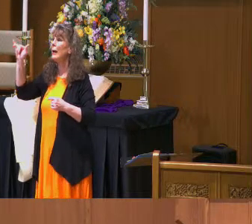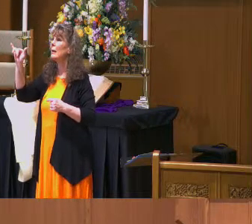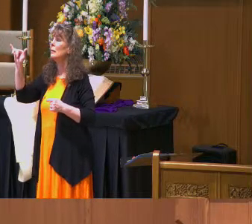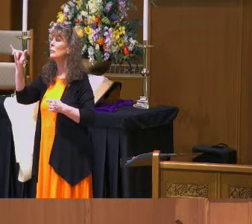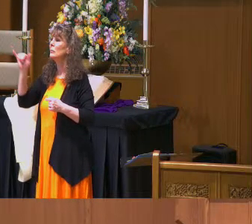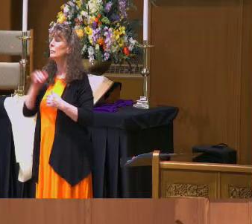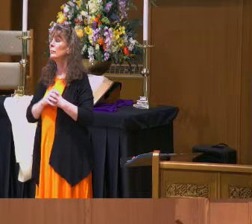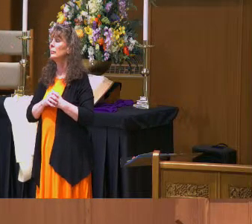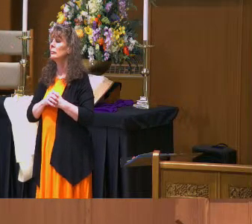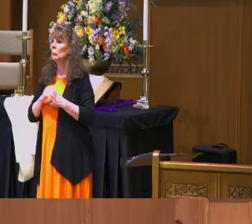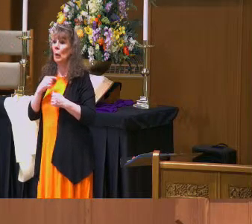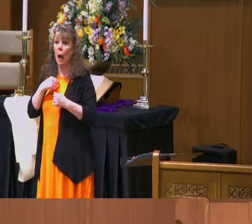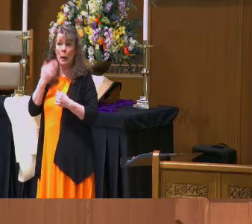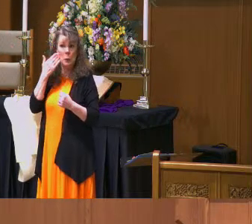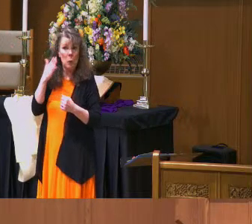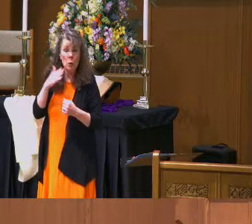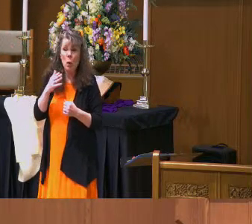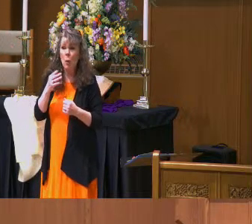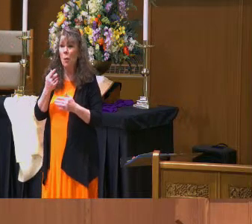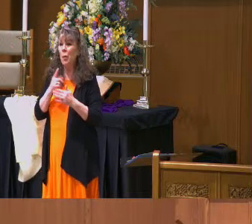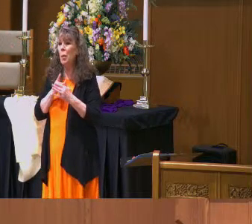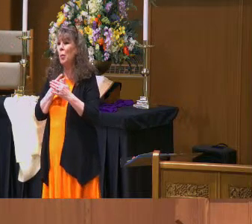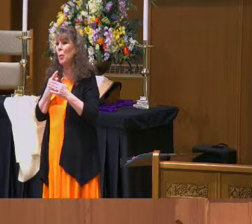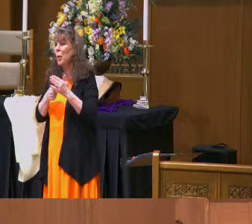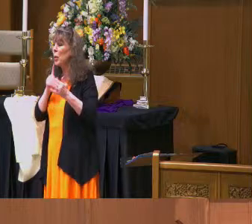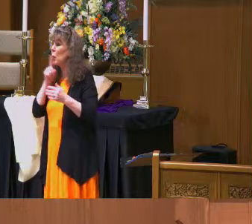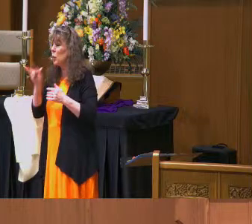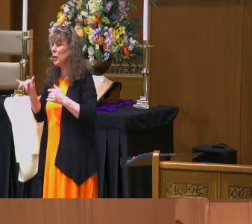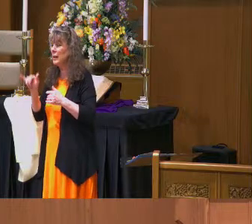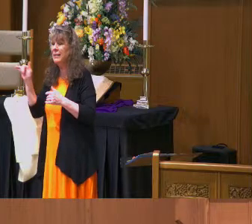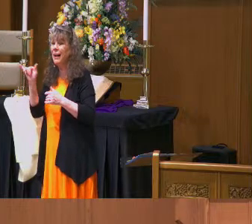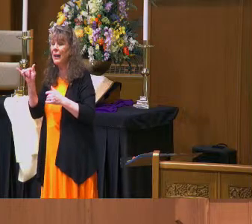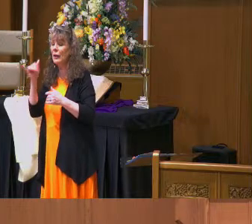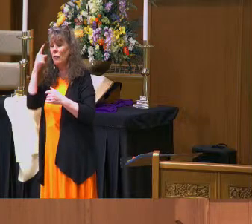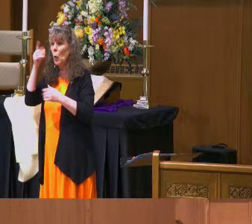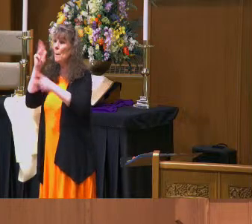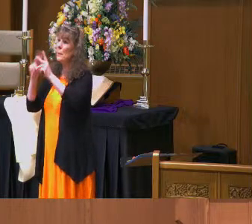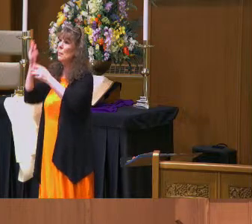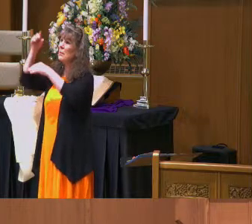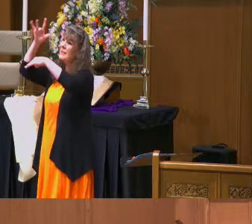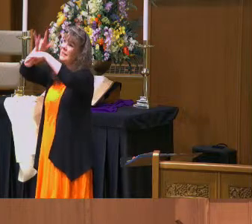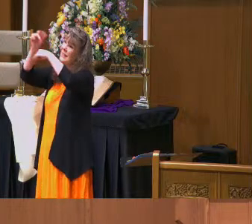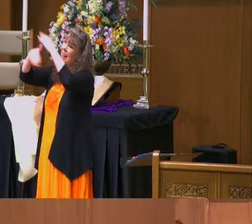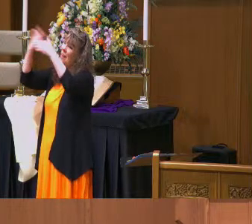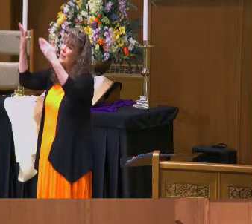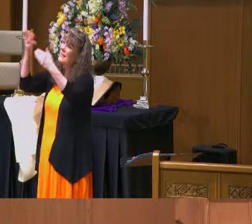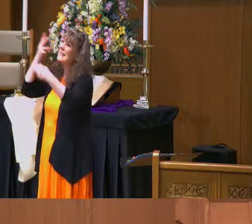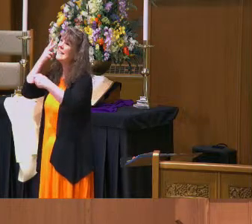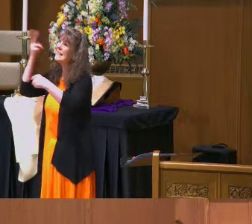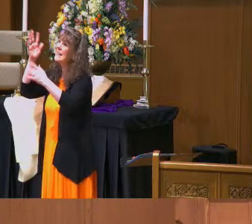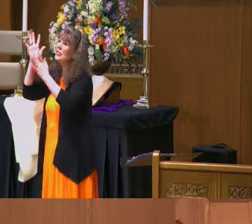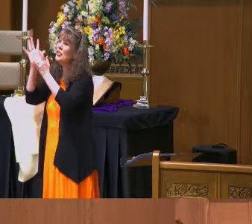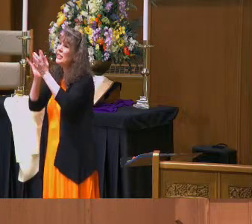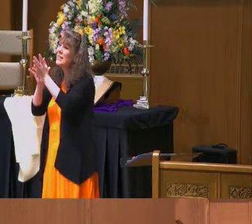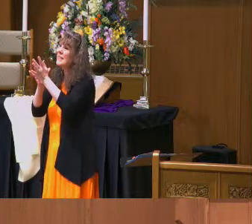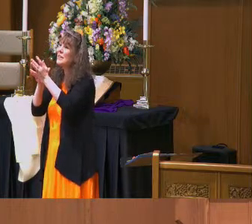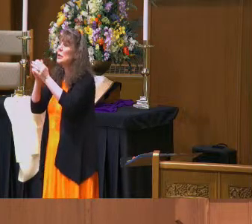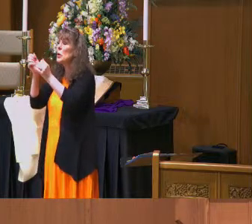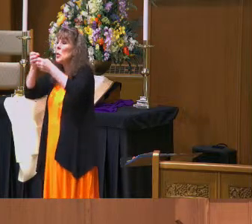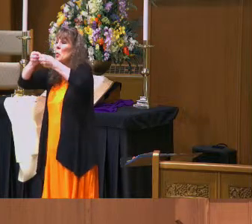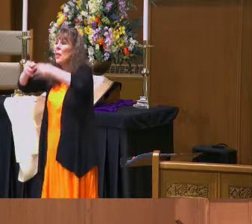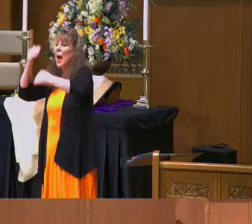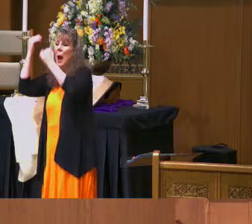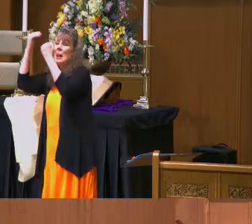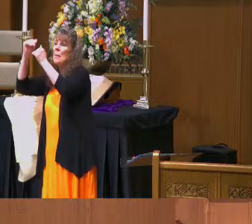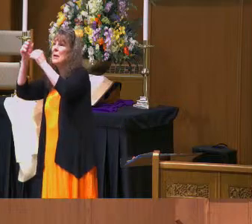I don't know what it must really be like for those who are there and get to see Jesus without limitations in all